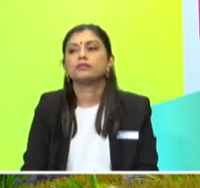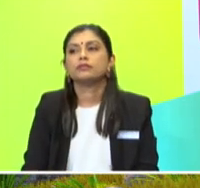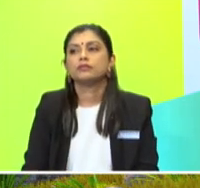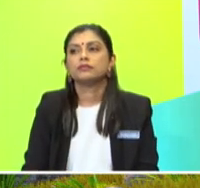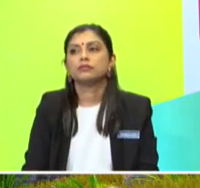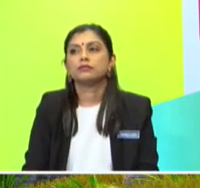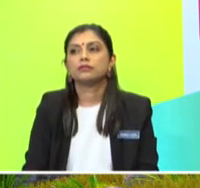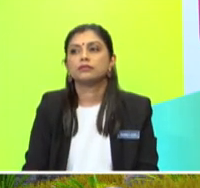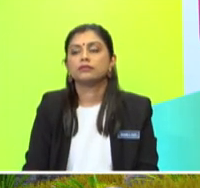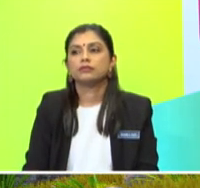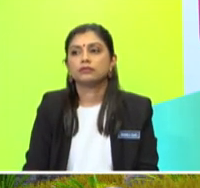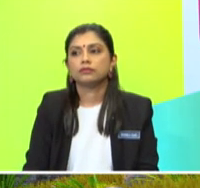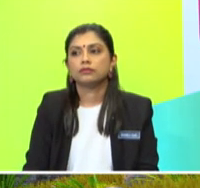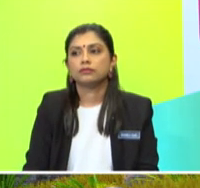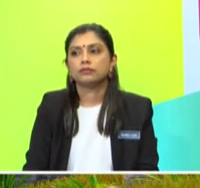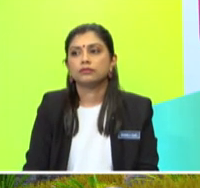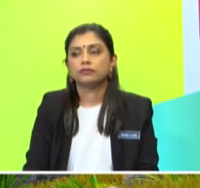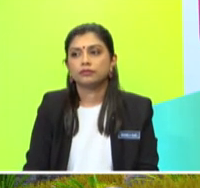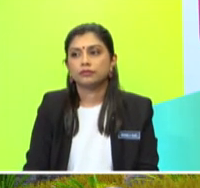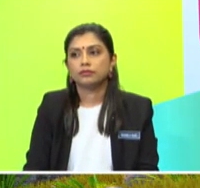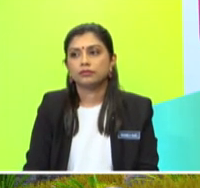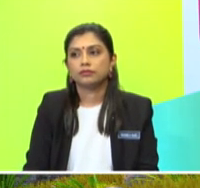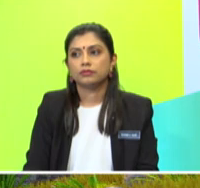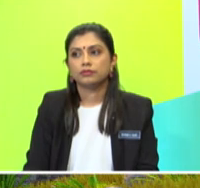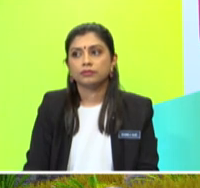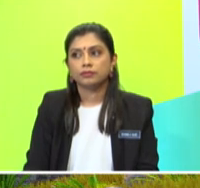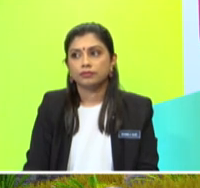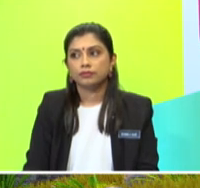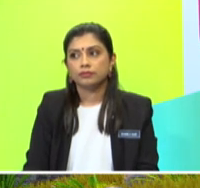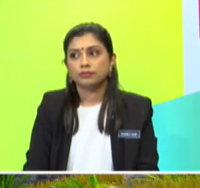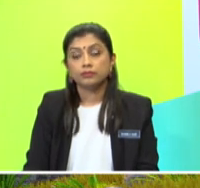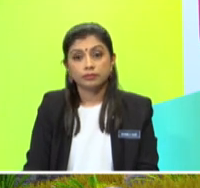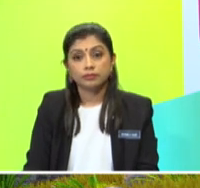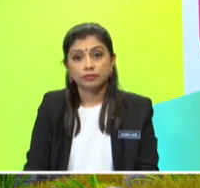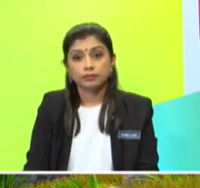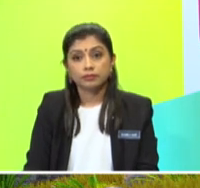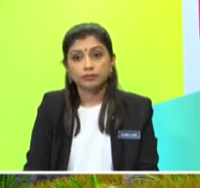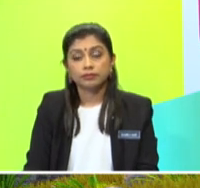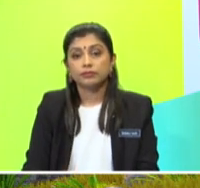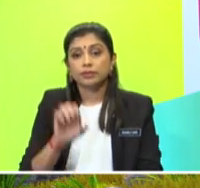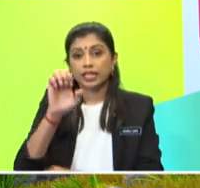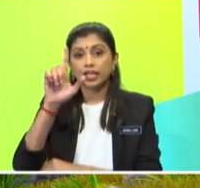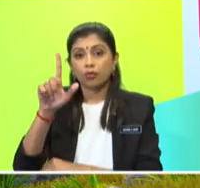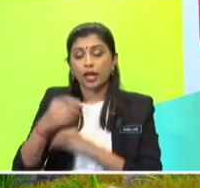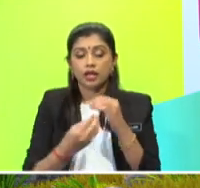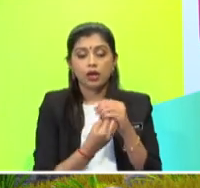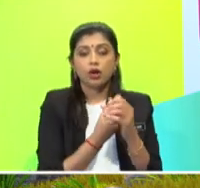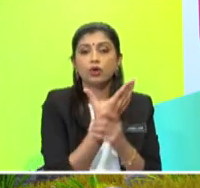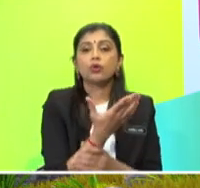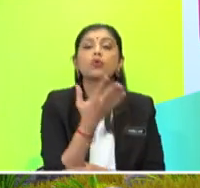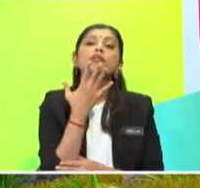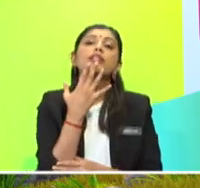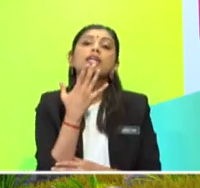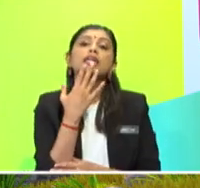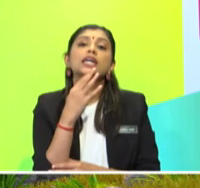and grown the ideas given by color one. So this is your E1 example where you grow,